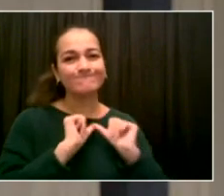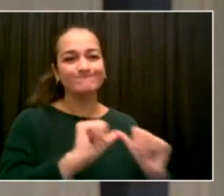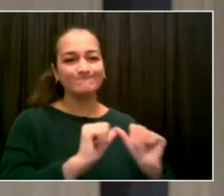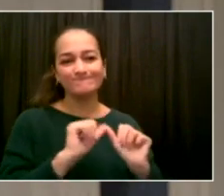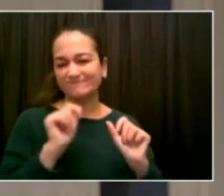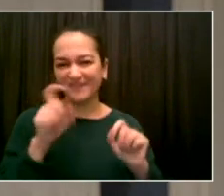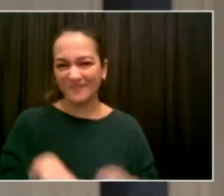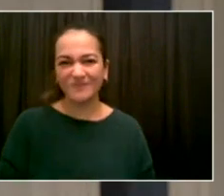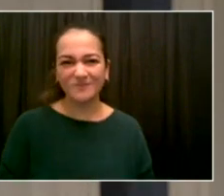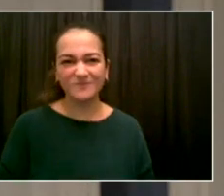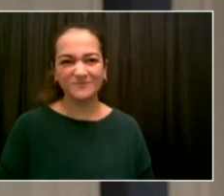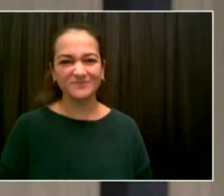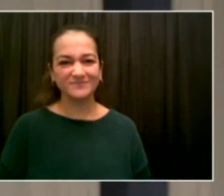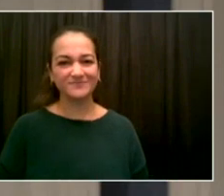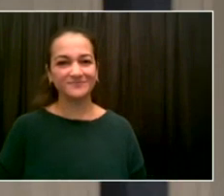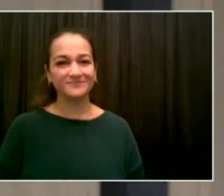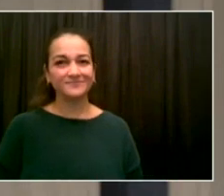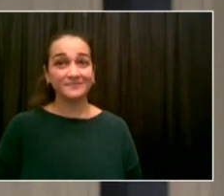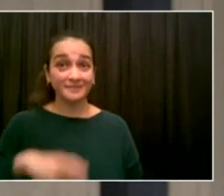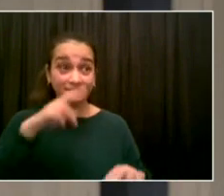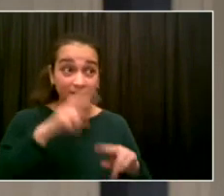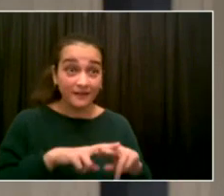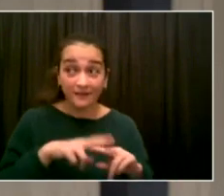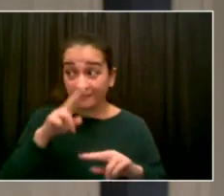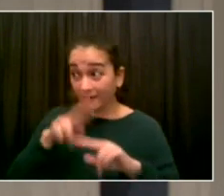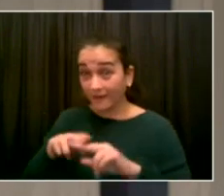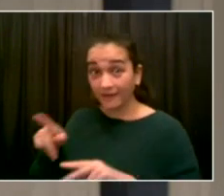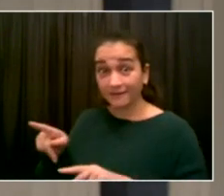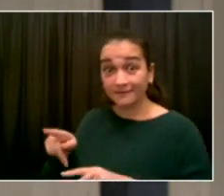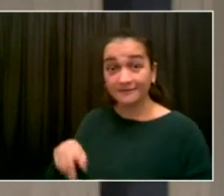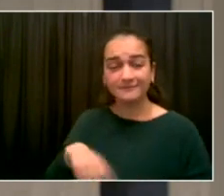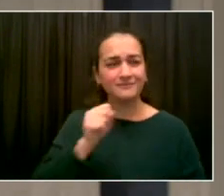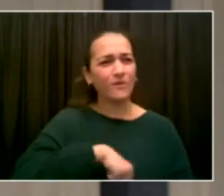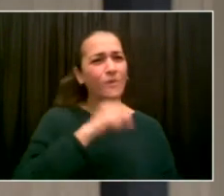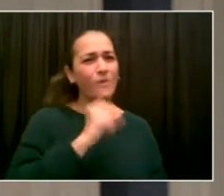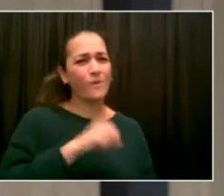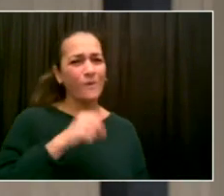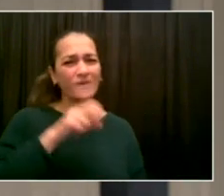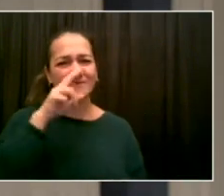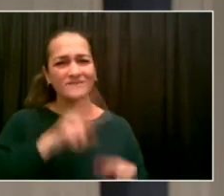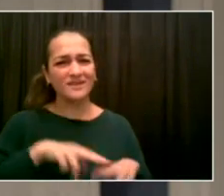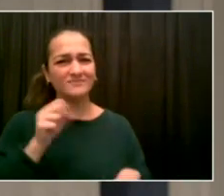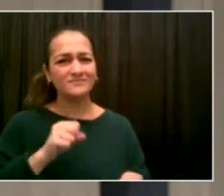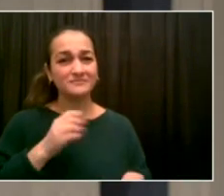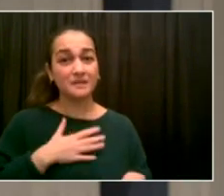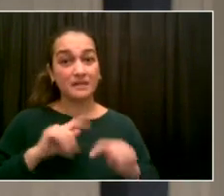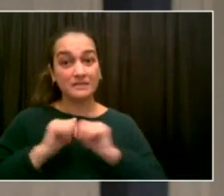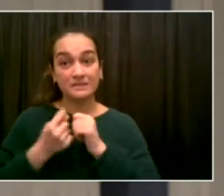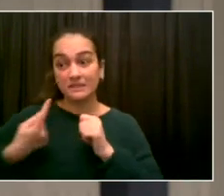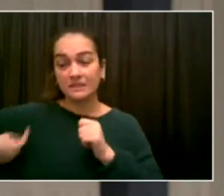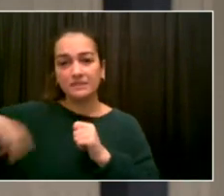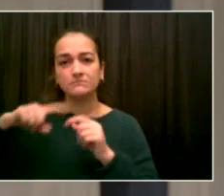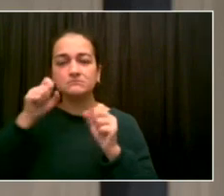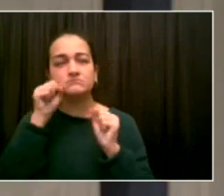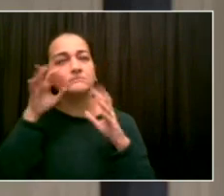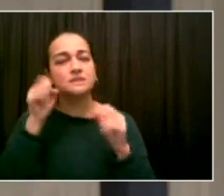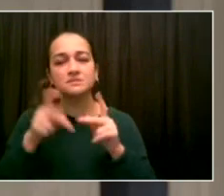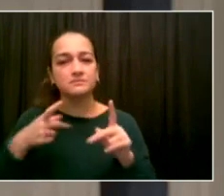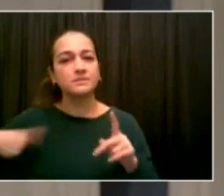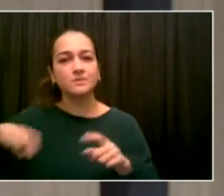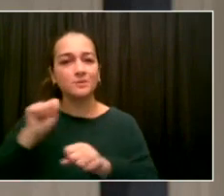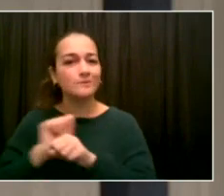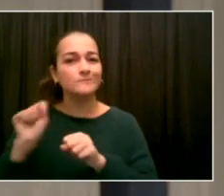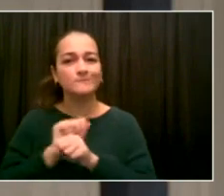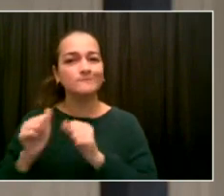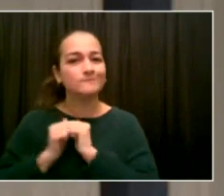a great group of guys, young guys, but at the same time, we have a real belief system in growing and playing for something.